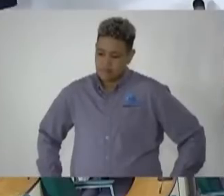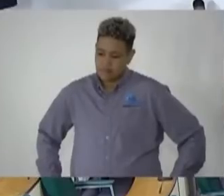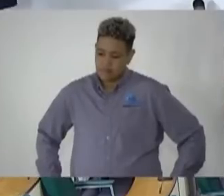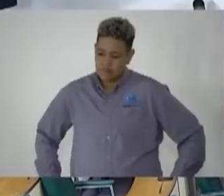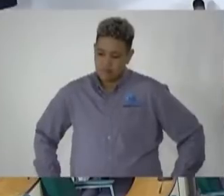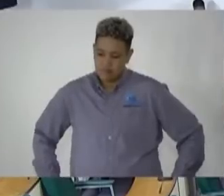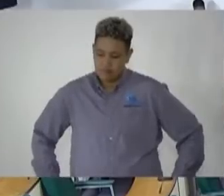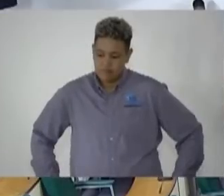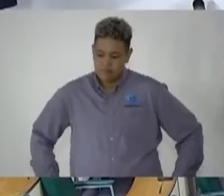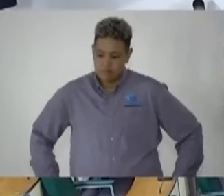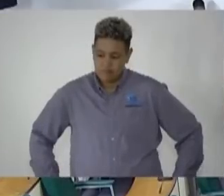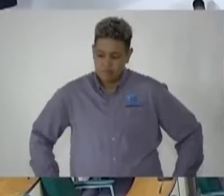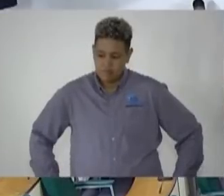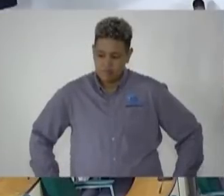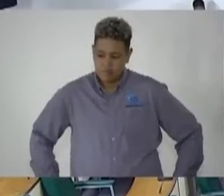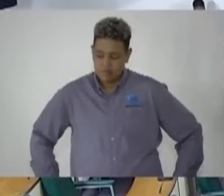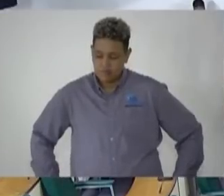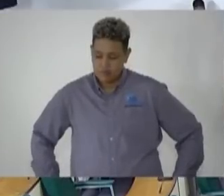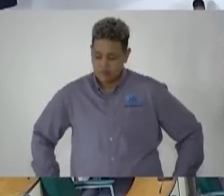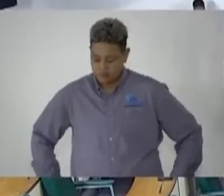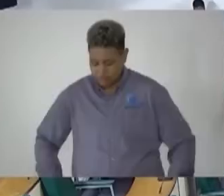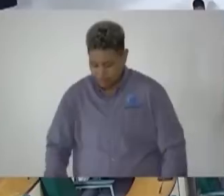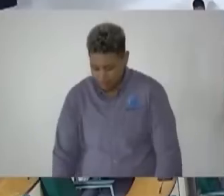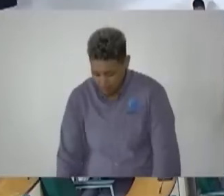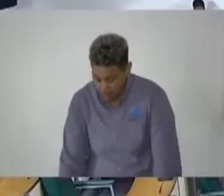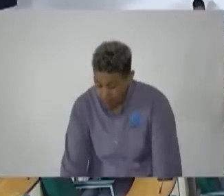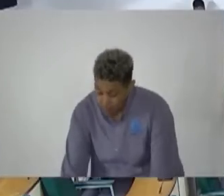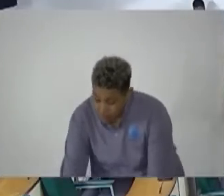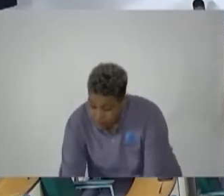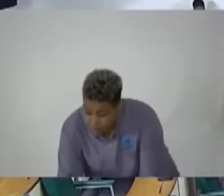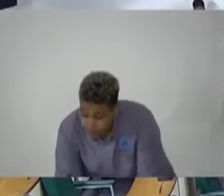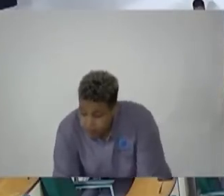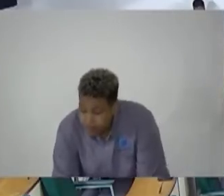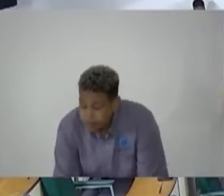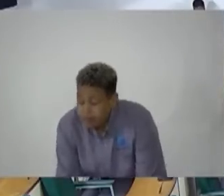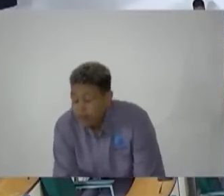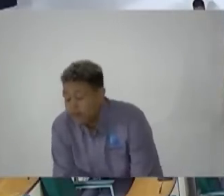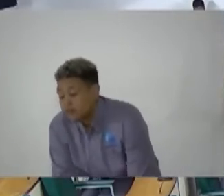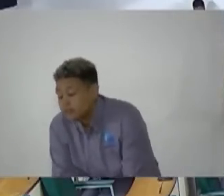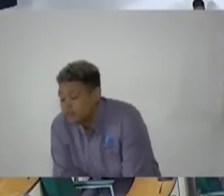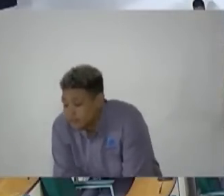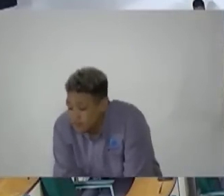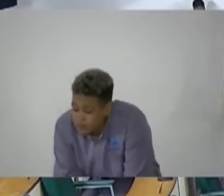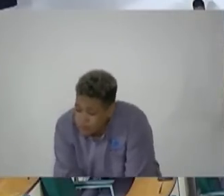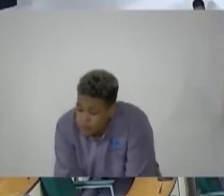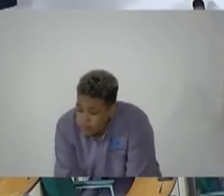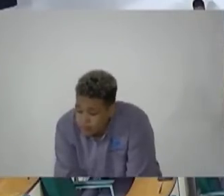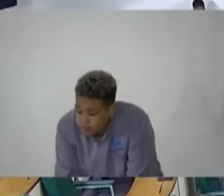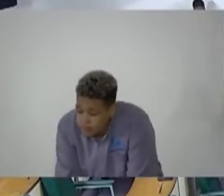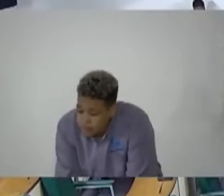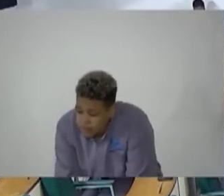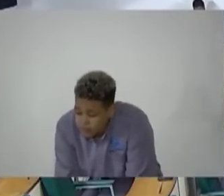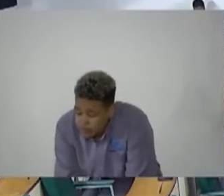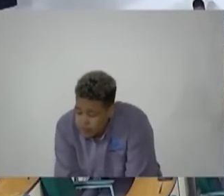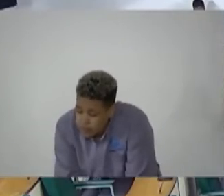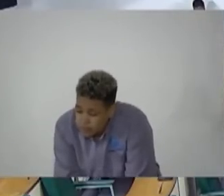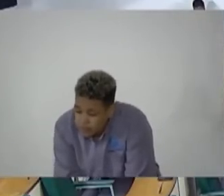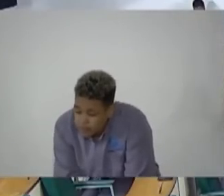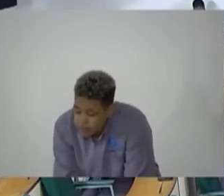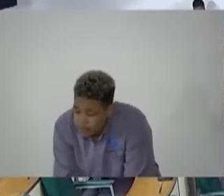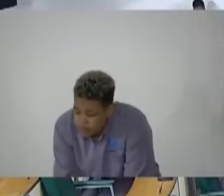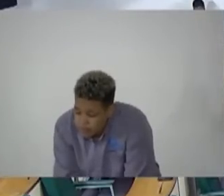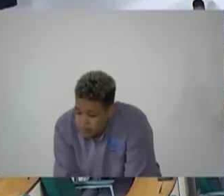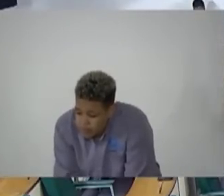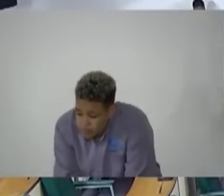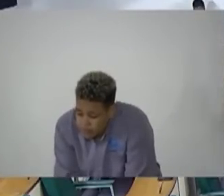Mr. President, let me begin closure by thanking my colleagues